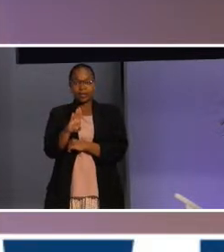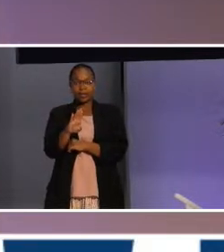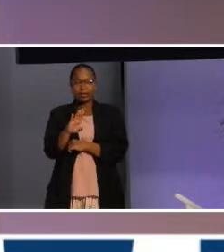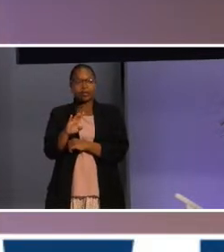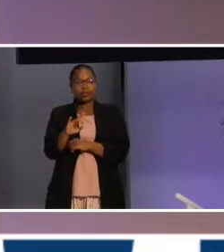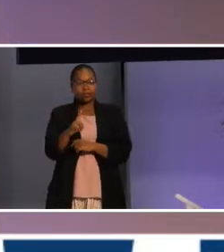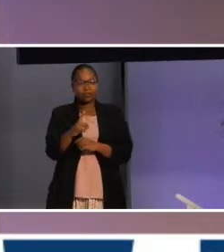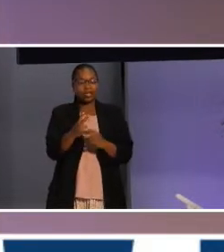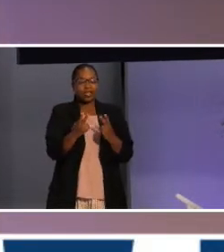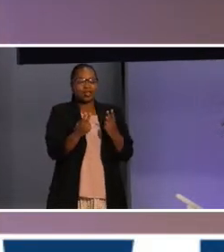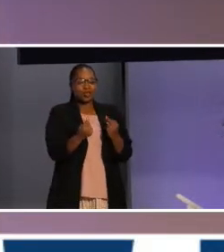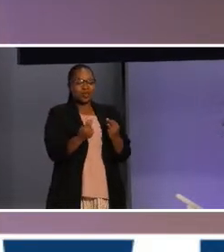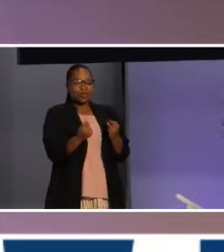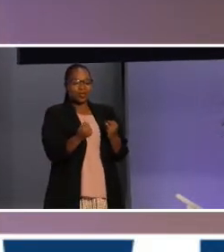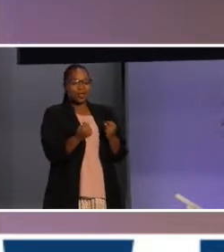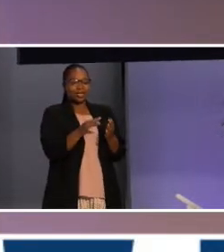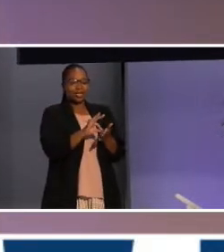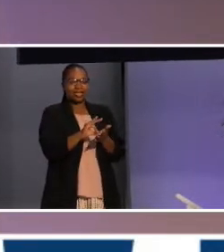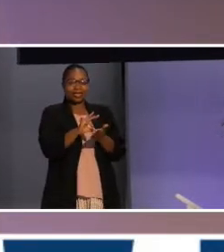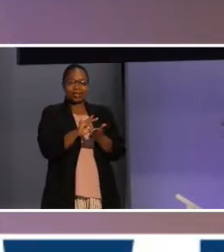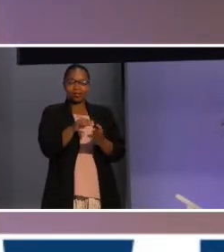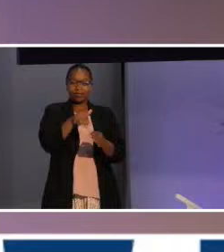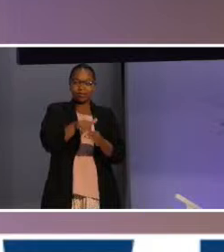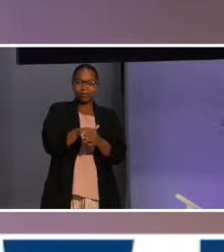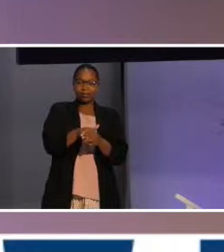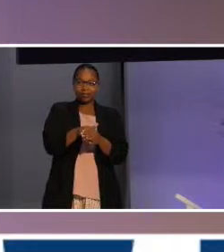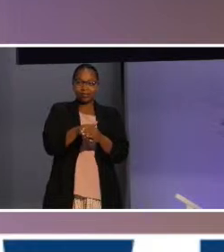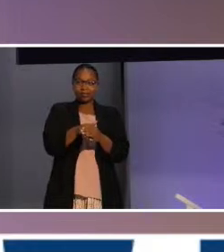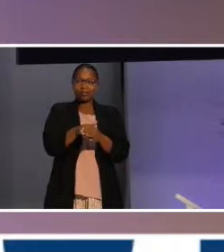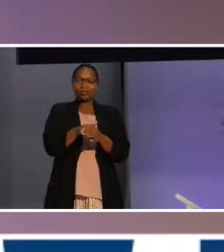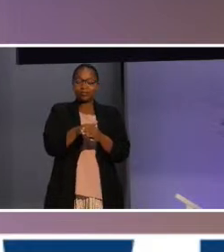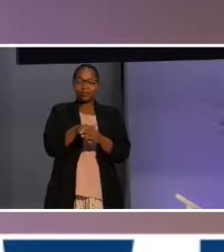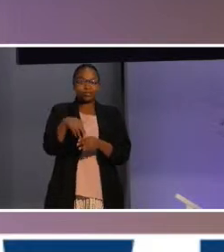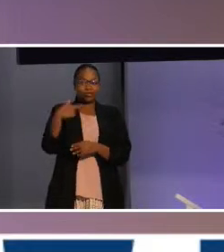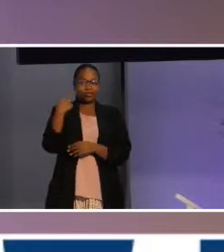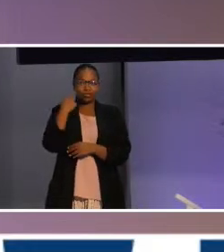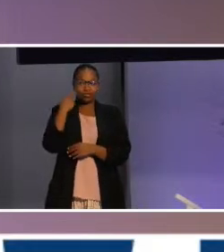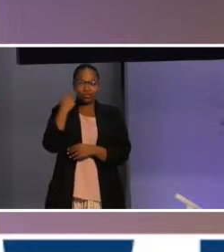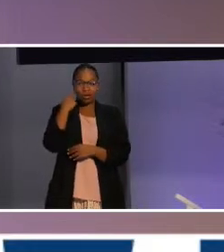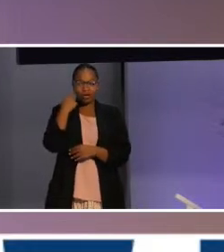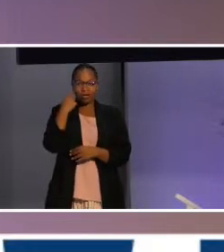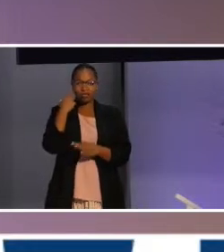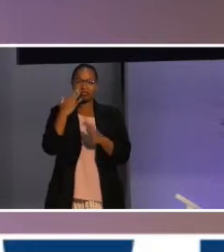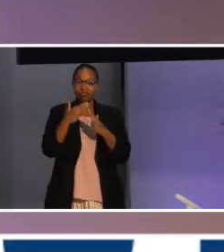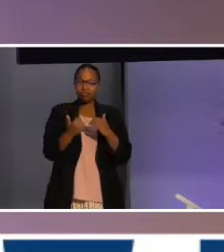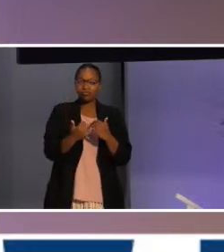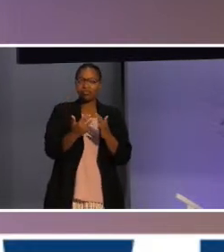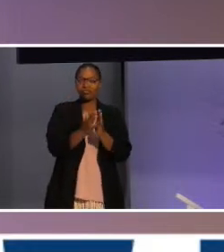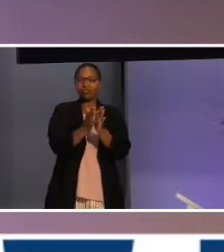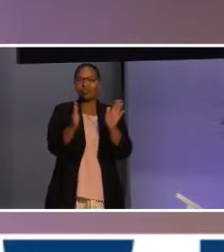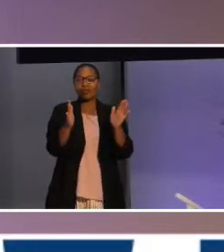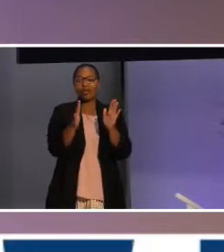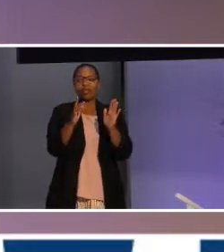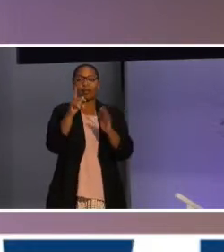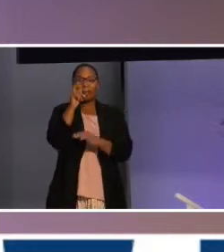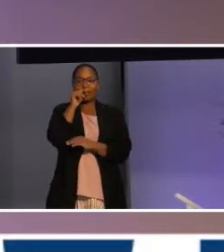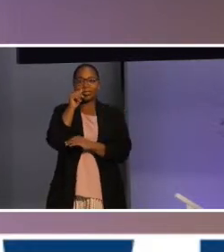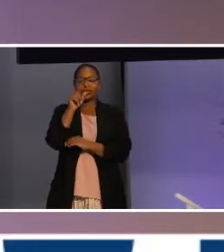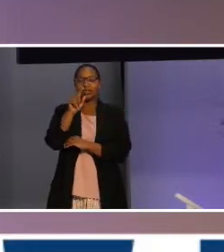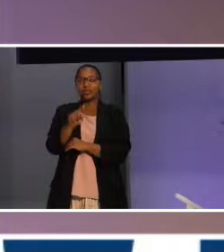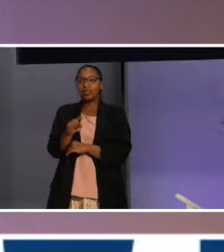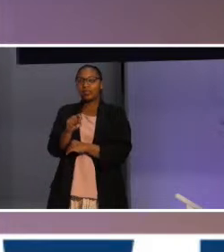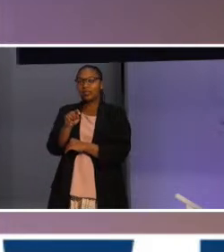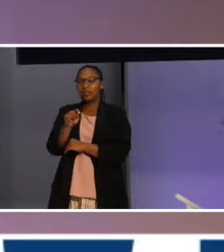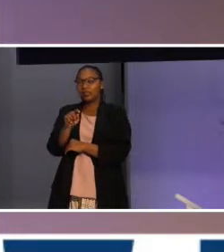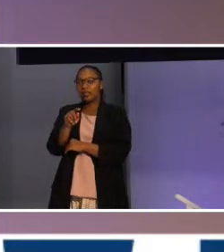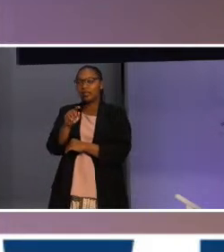and newly elected Secretary General of AWEB, Mr. Tang, let me also